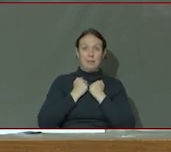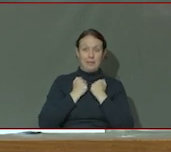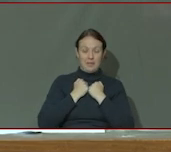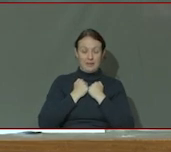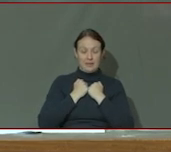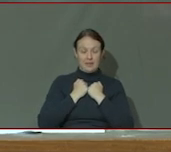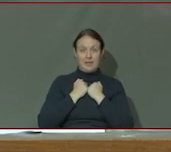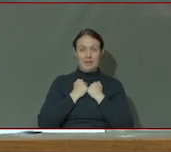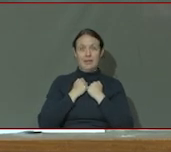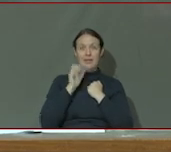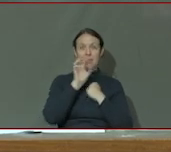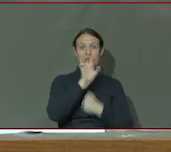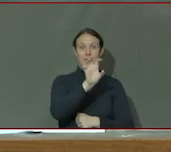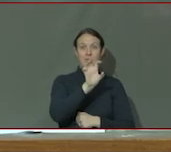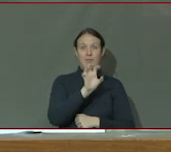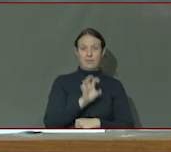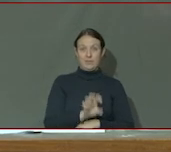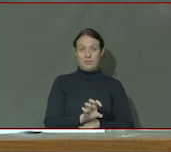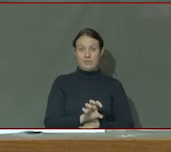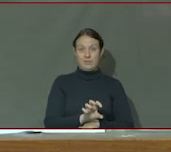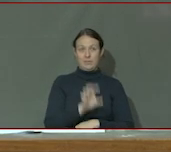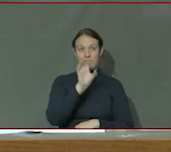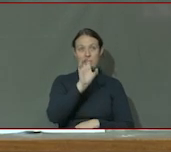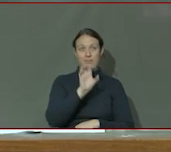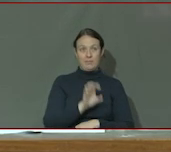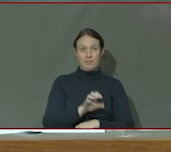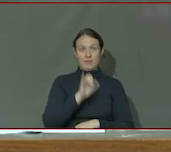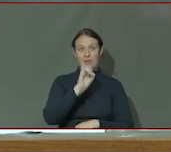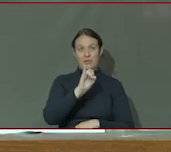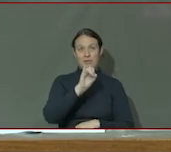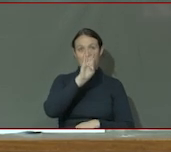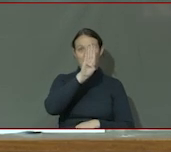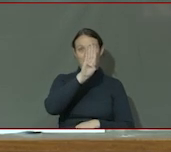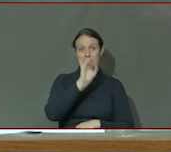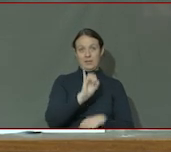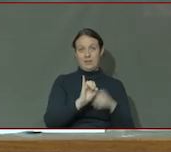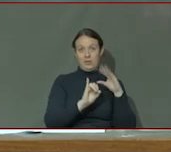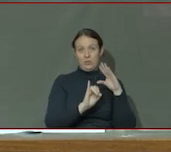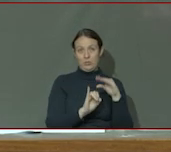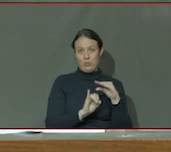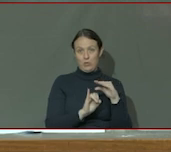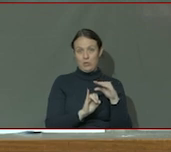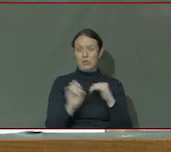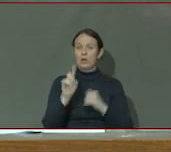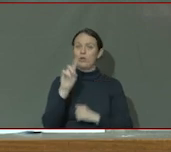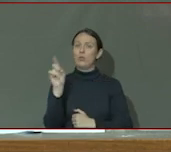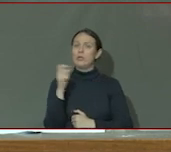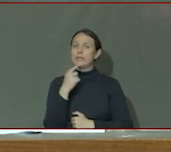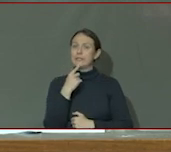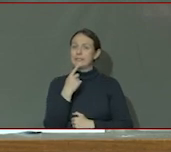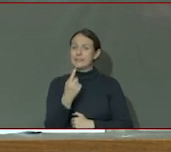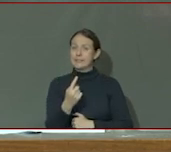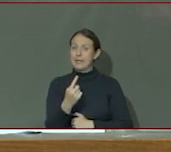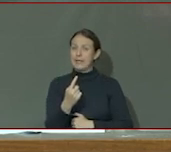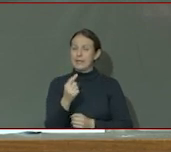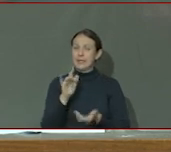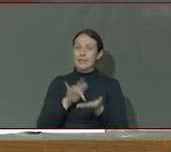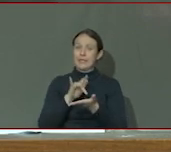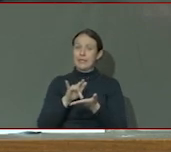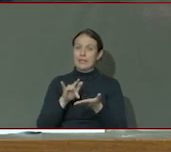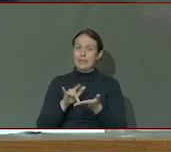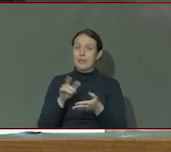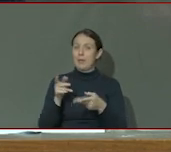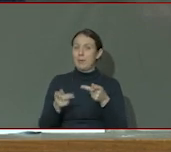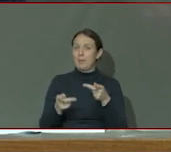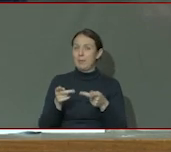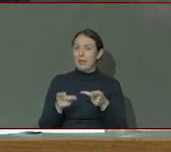question paper, and we write it here. And we say, the question tells us, calculate the